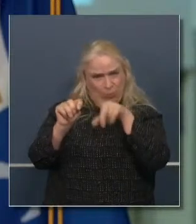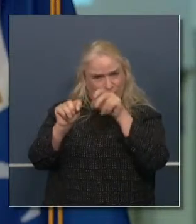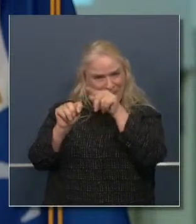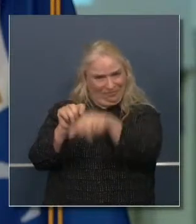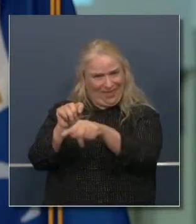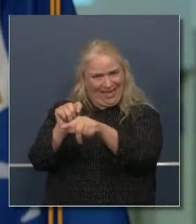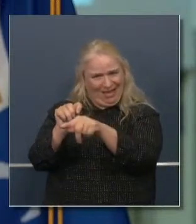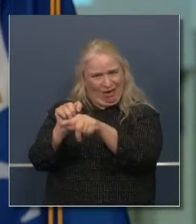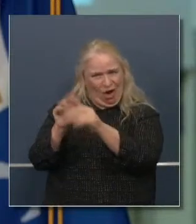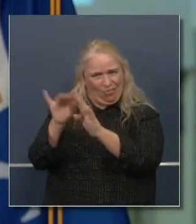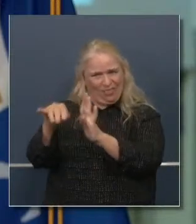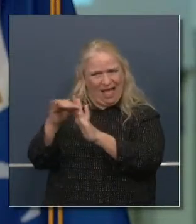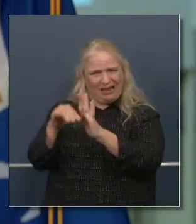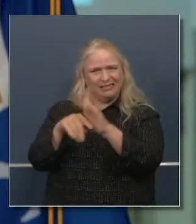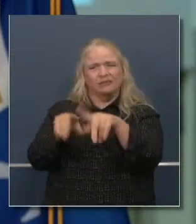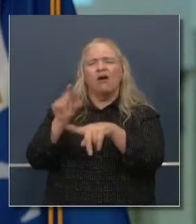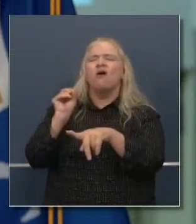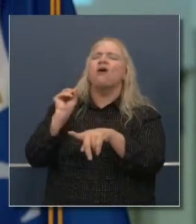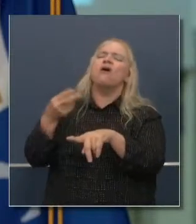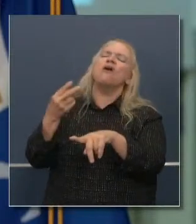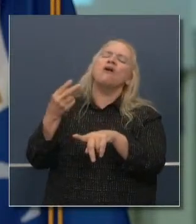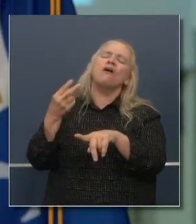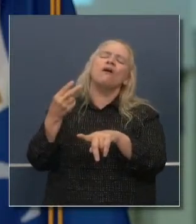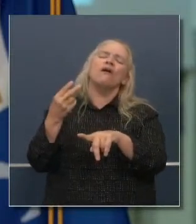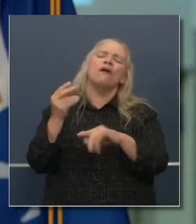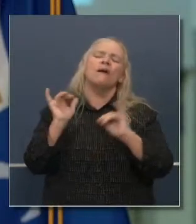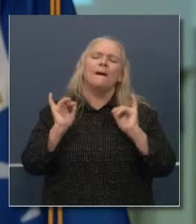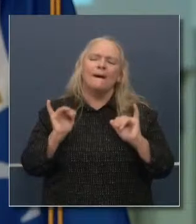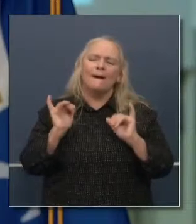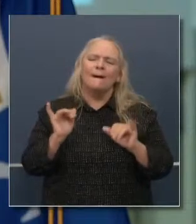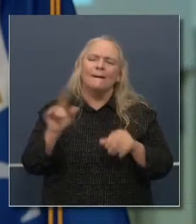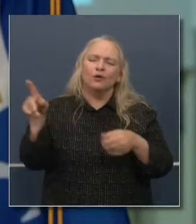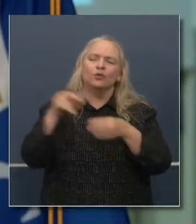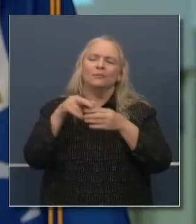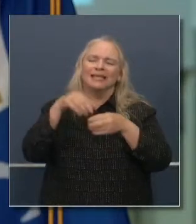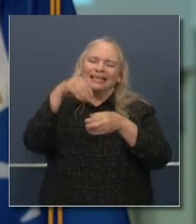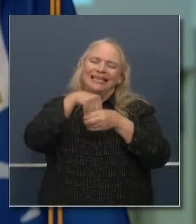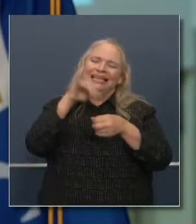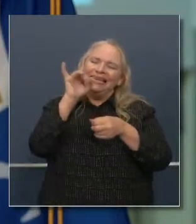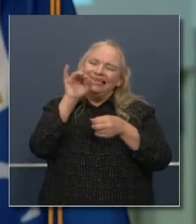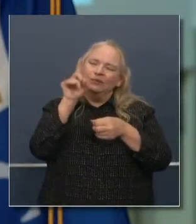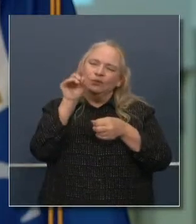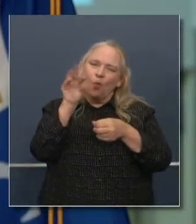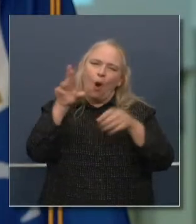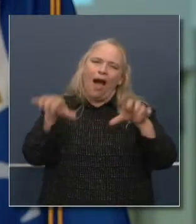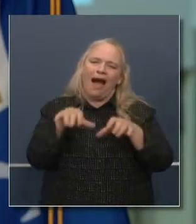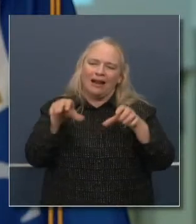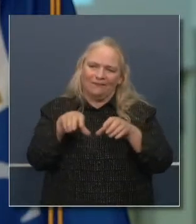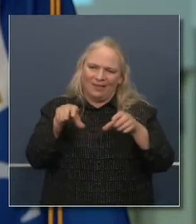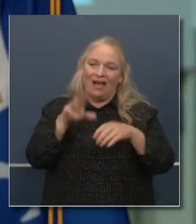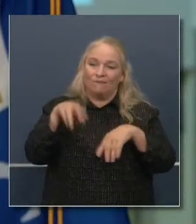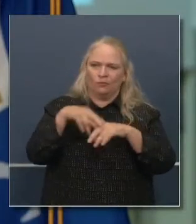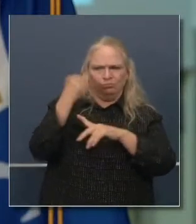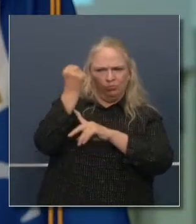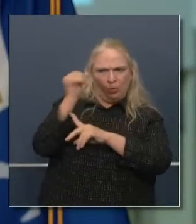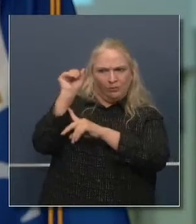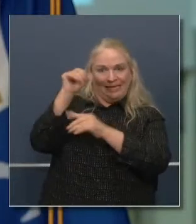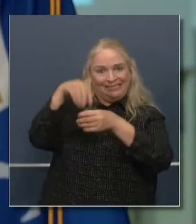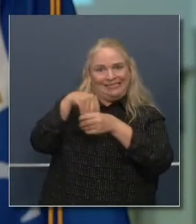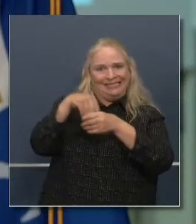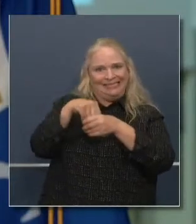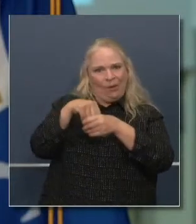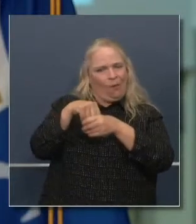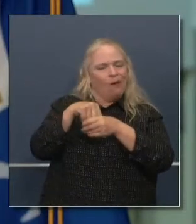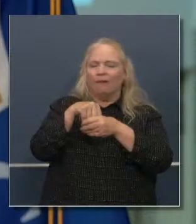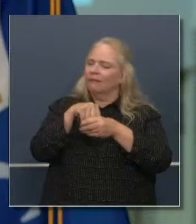I think what you're referring to is no indoor activities, and that would include certainly protests as it relates to those